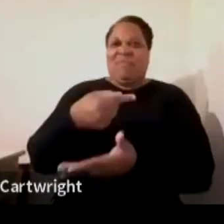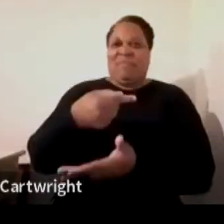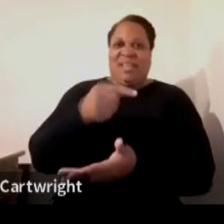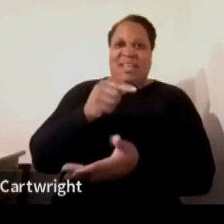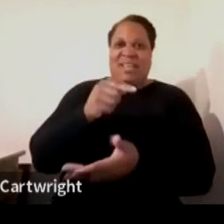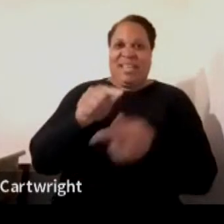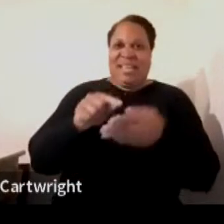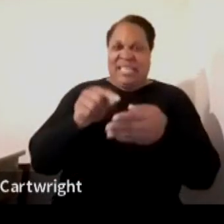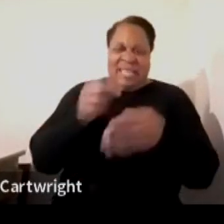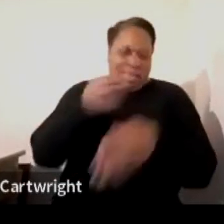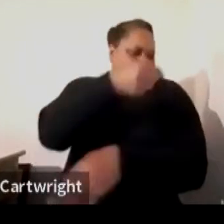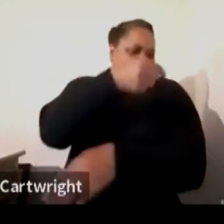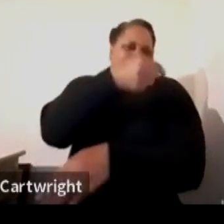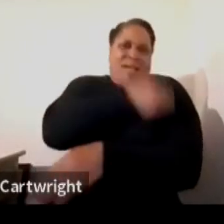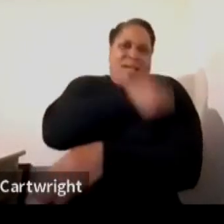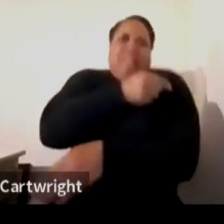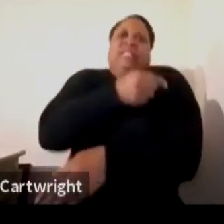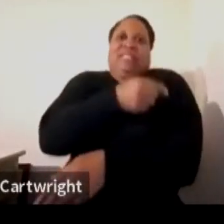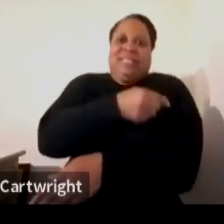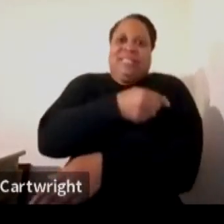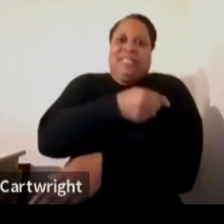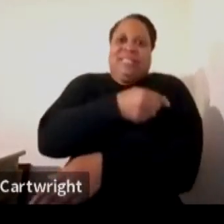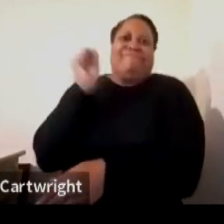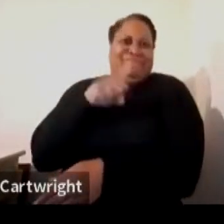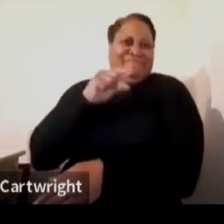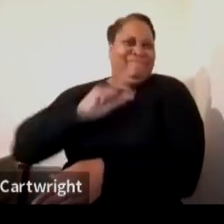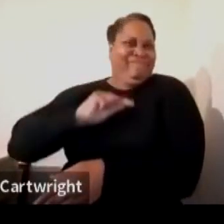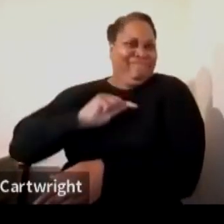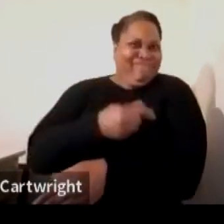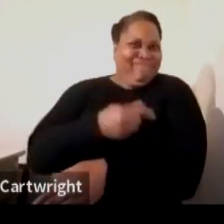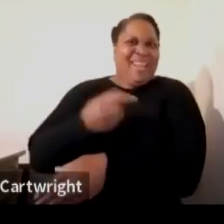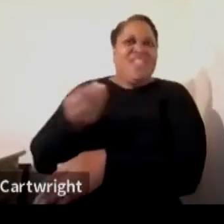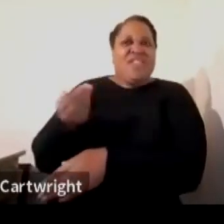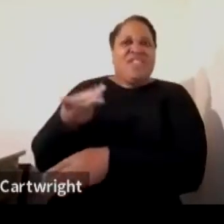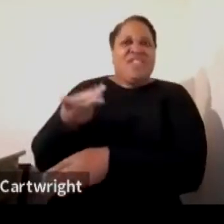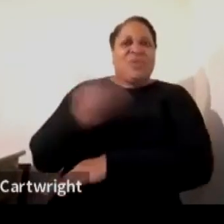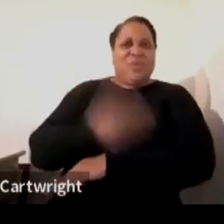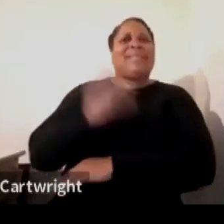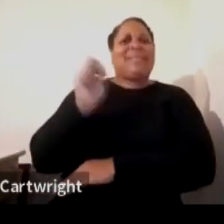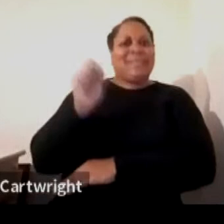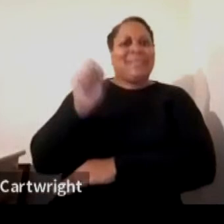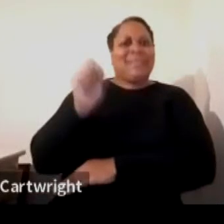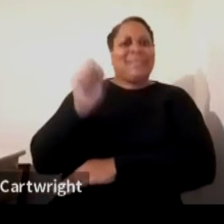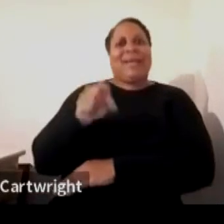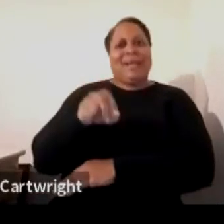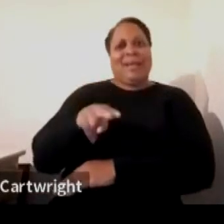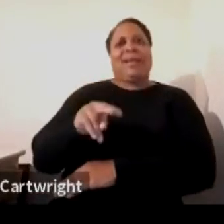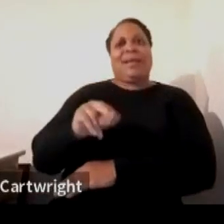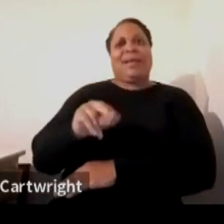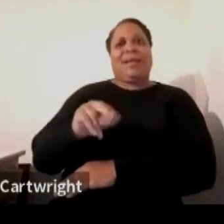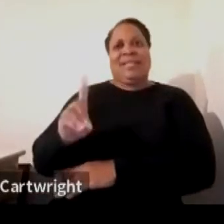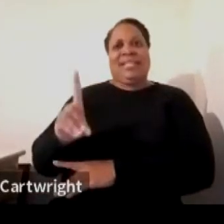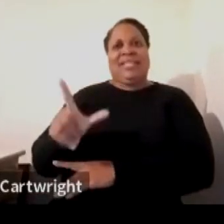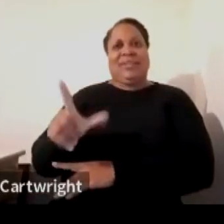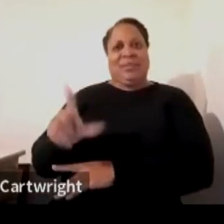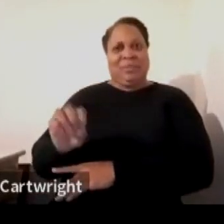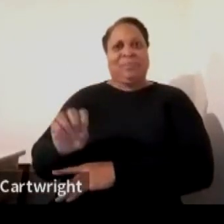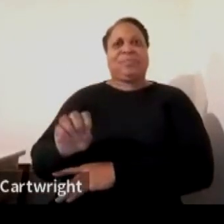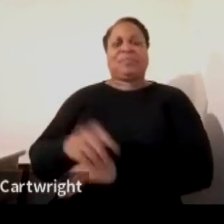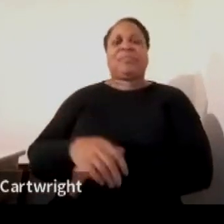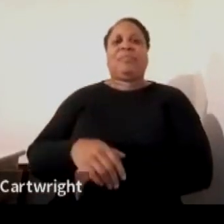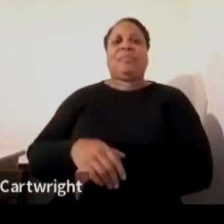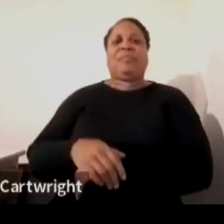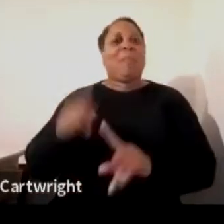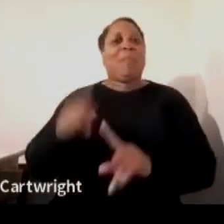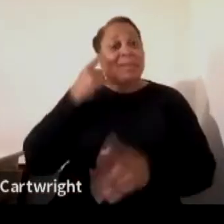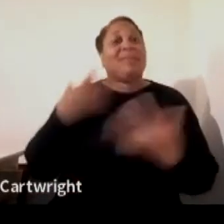this arm, and it was very painful for a few days. There was a needle that went into my arm. But I will say as well that I think it's